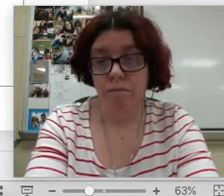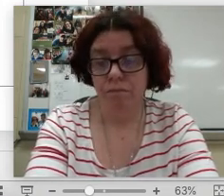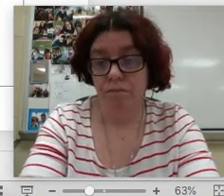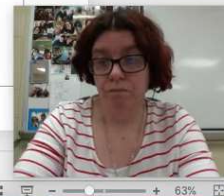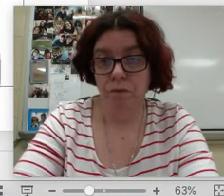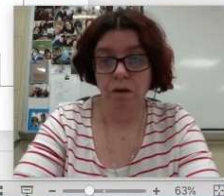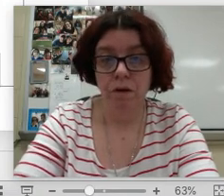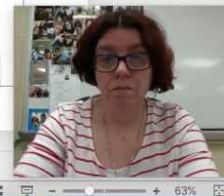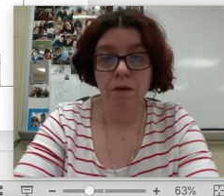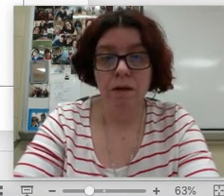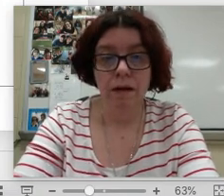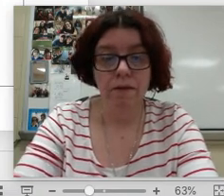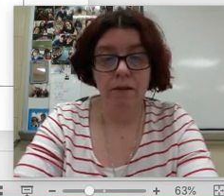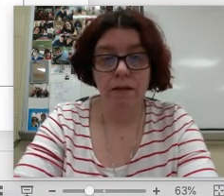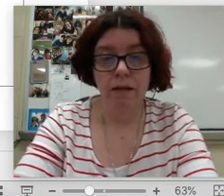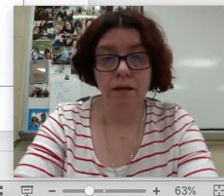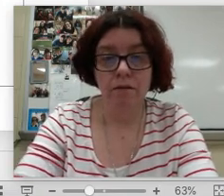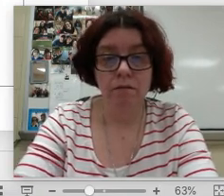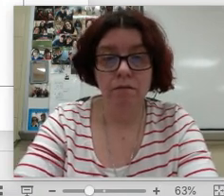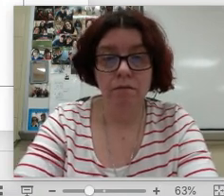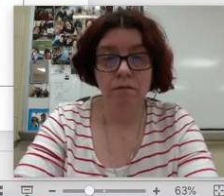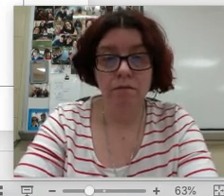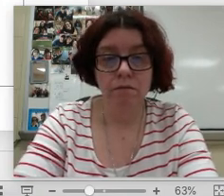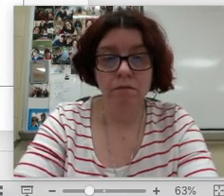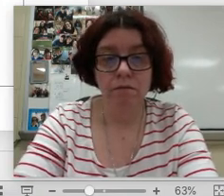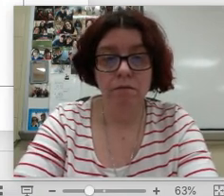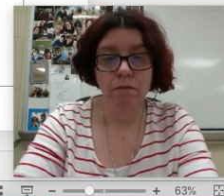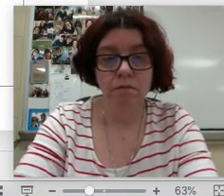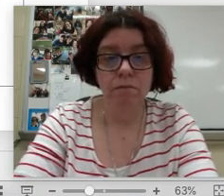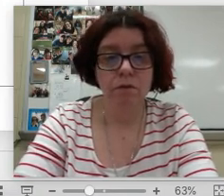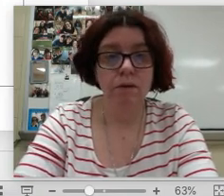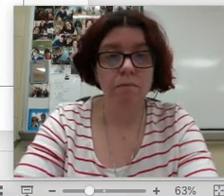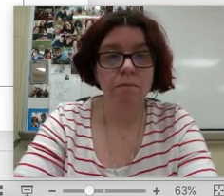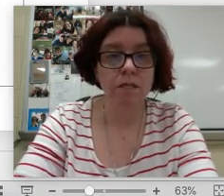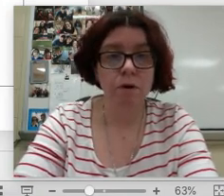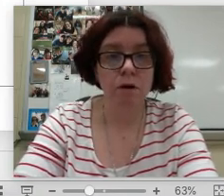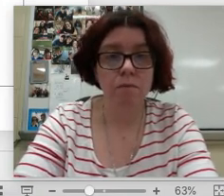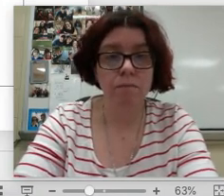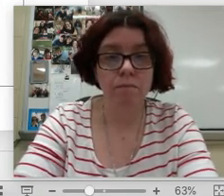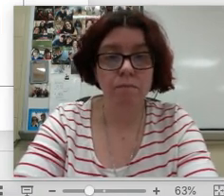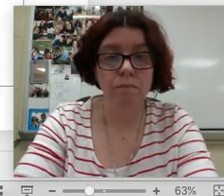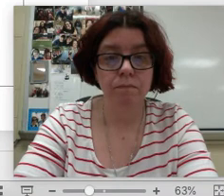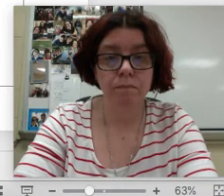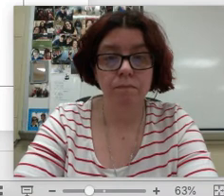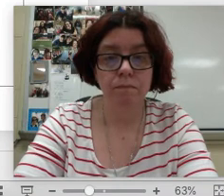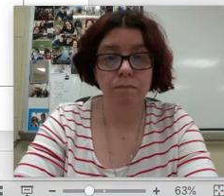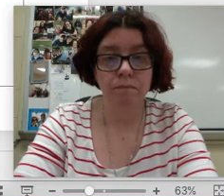Where? Okay. And then again, see if I can make it small.